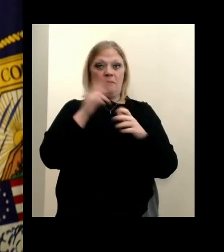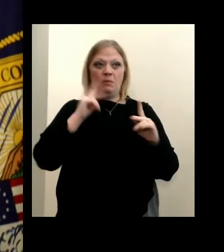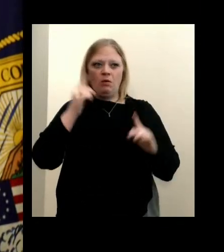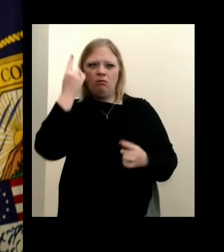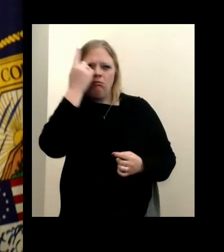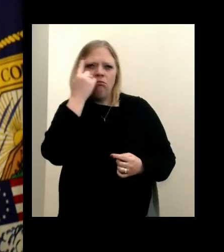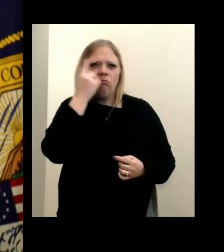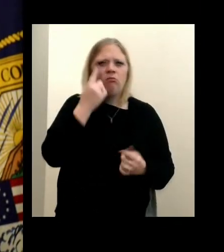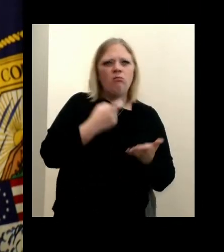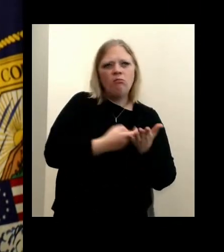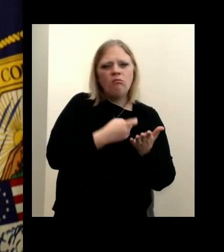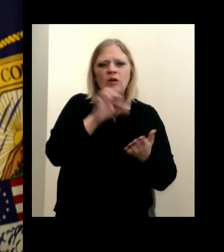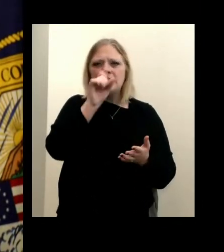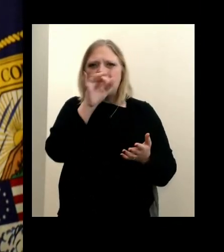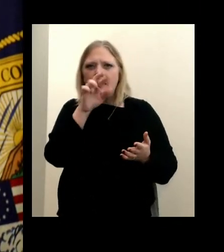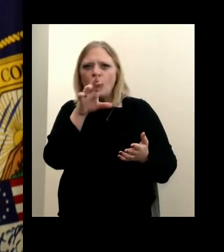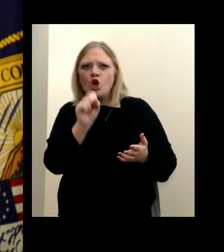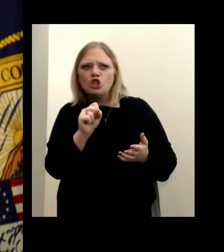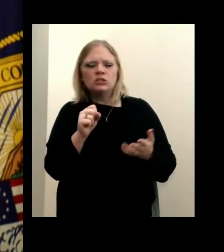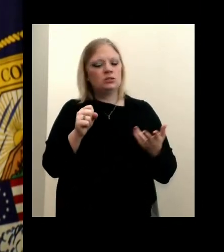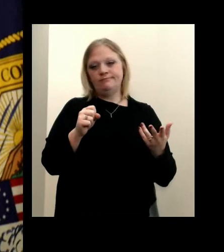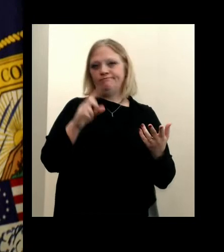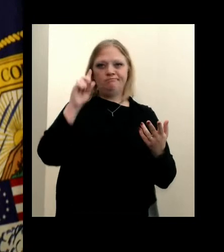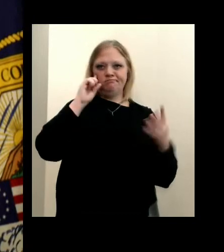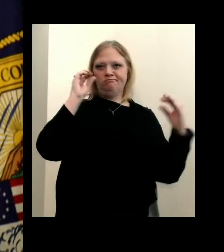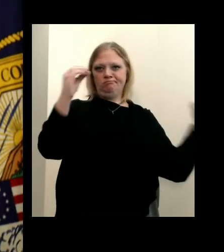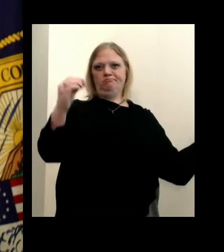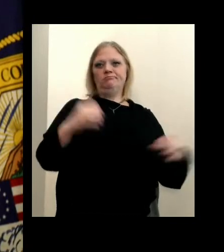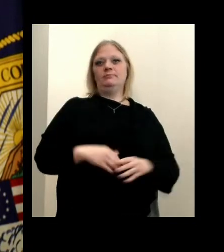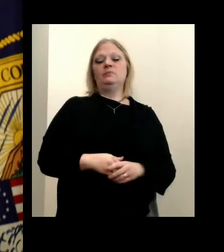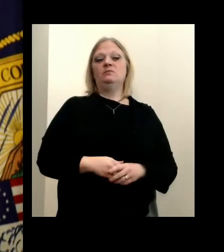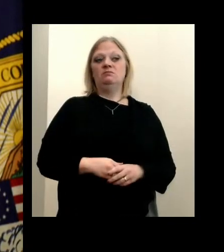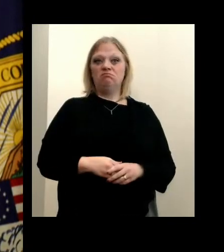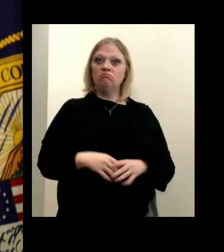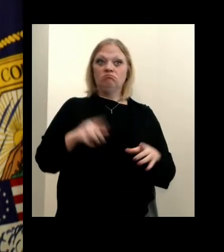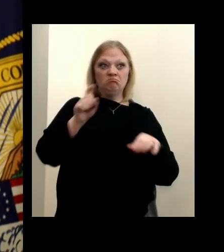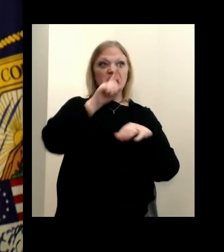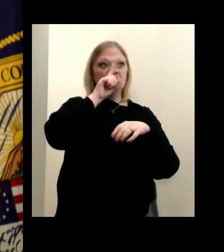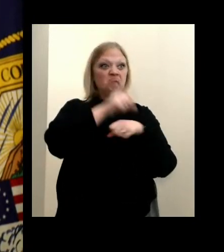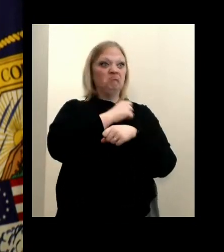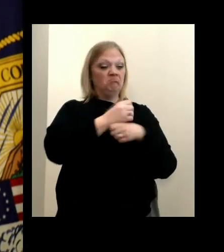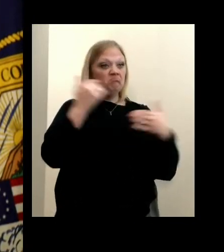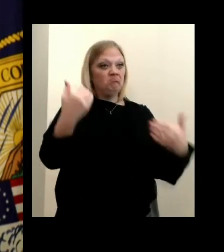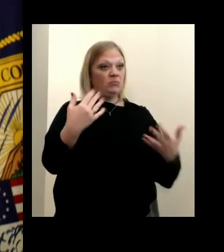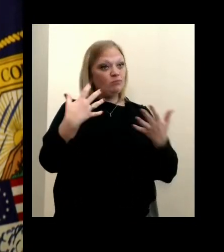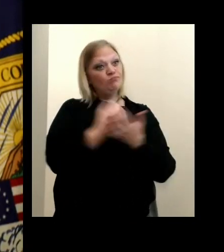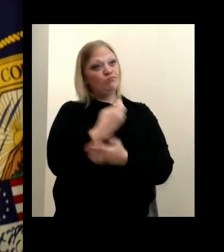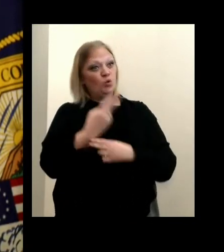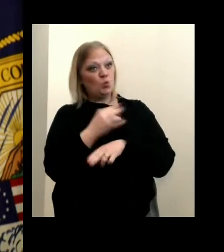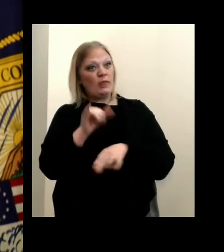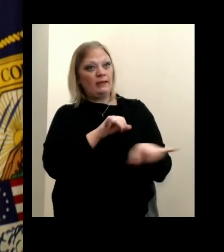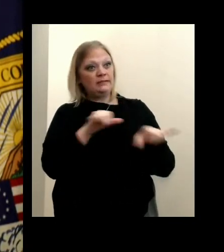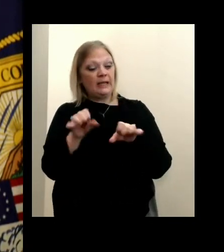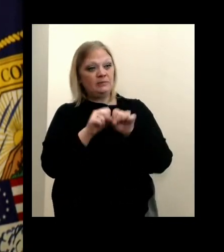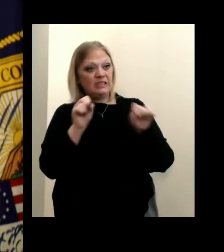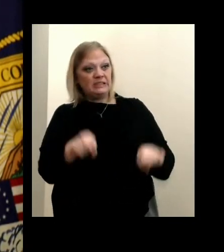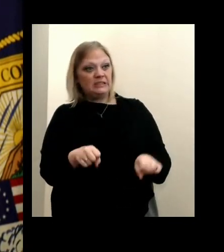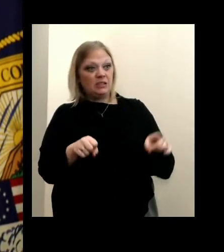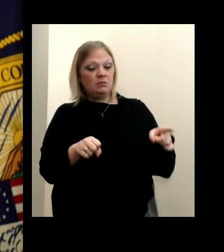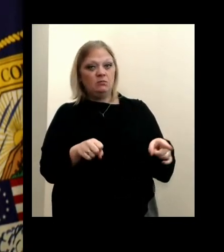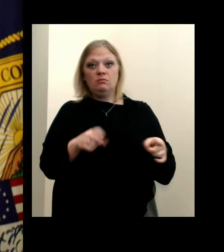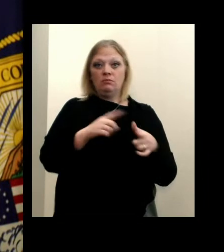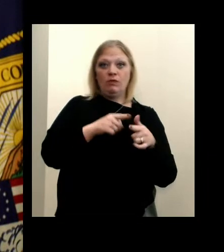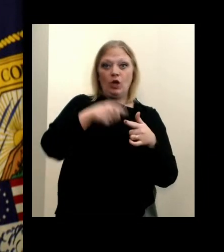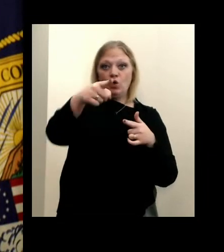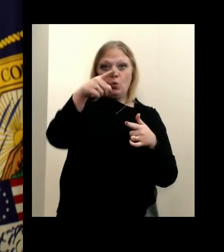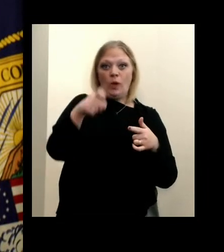about Sabres games? I've heard nothing about Sabres games. And even if they did, and utilizing the system that the Bills did, you'd have to end up